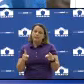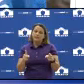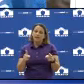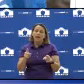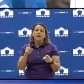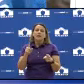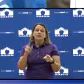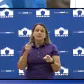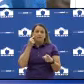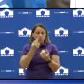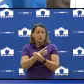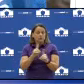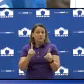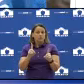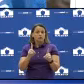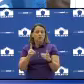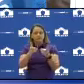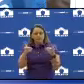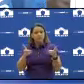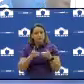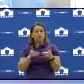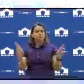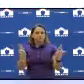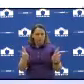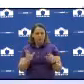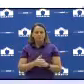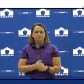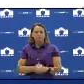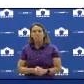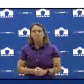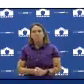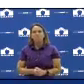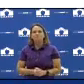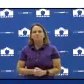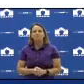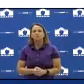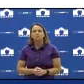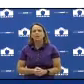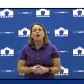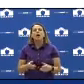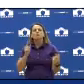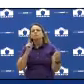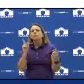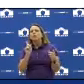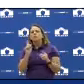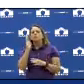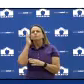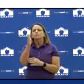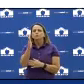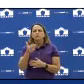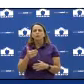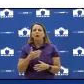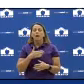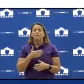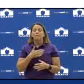is prepared to deal with it. So where are we heading? I have the